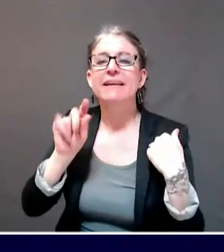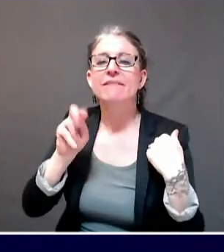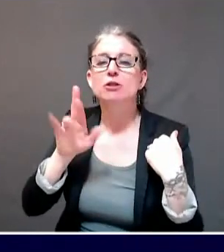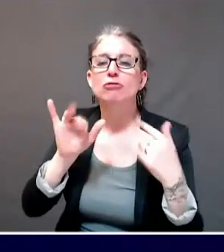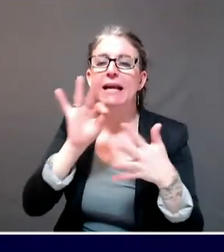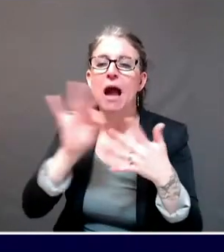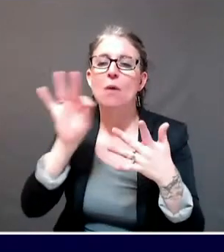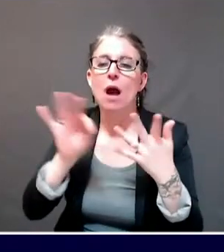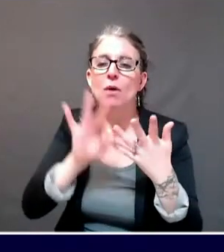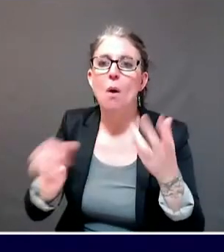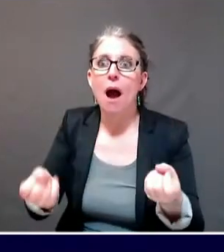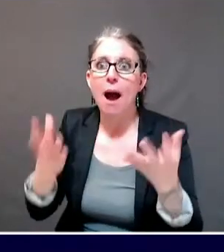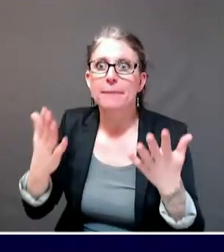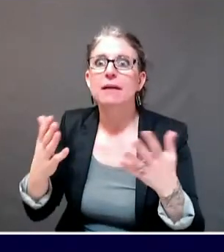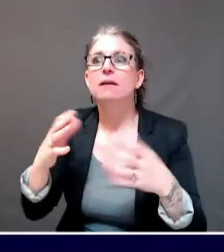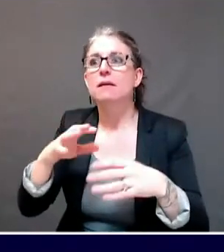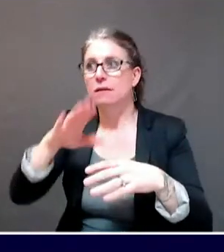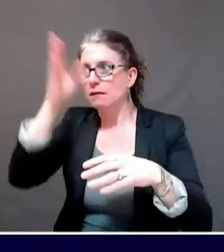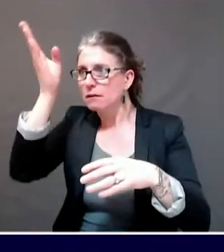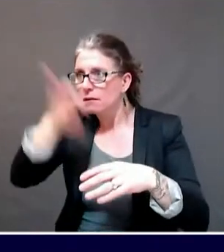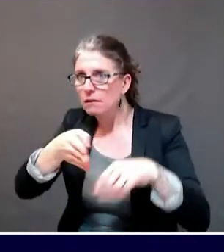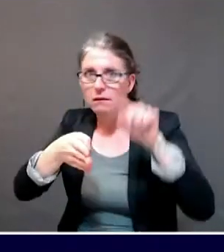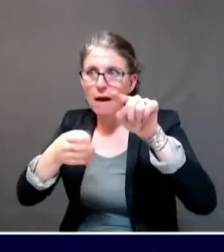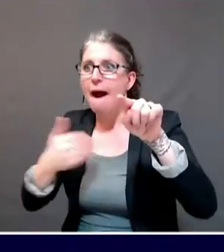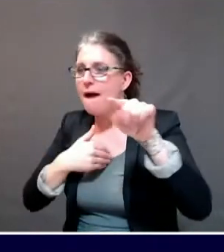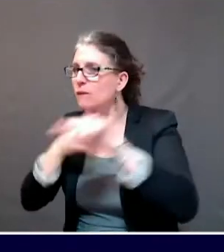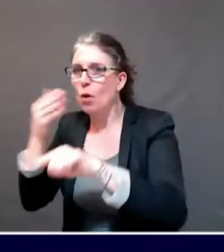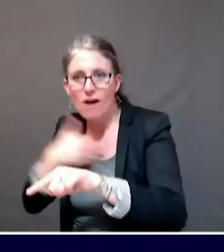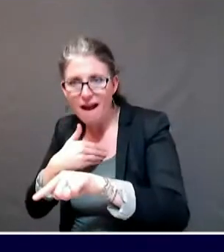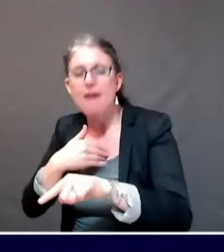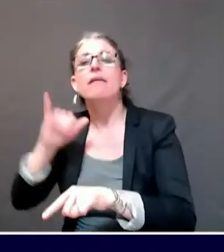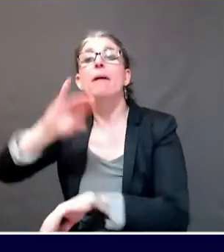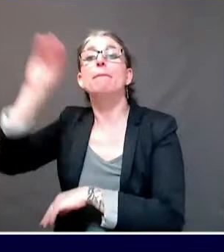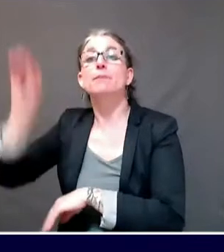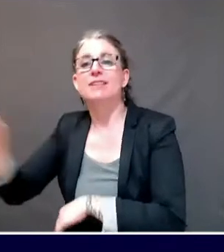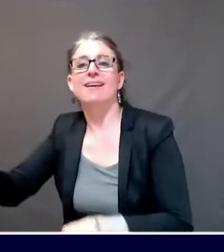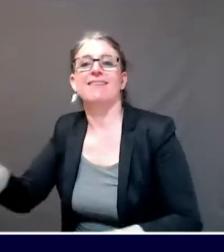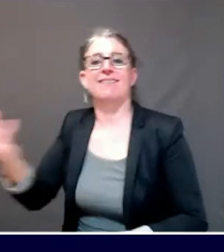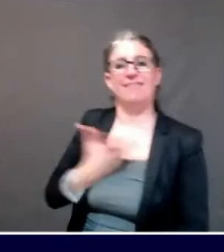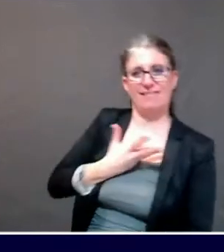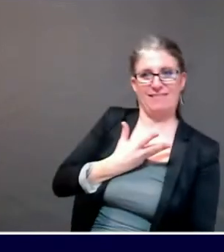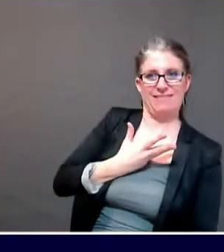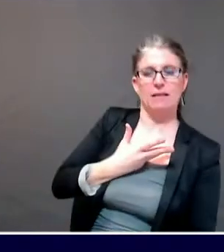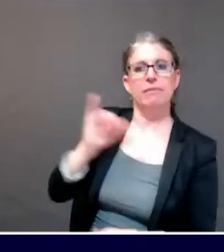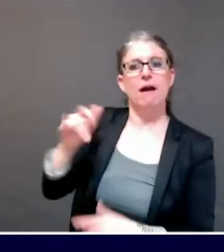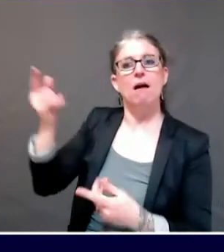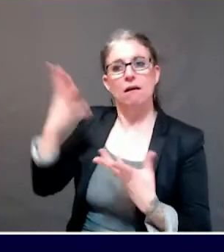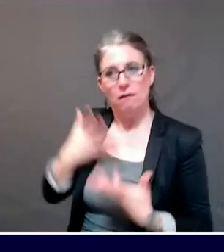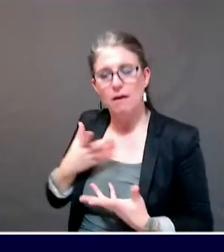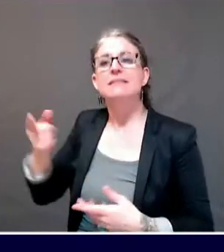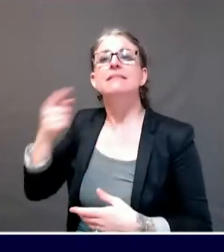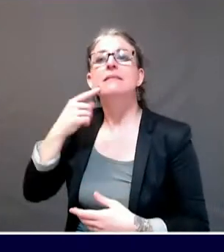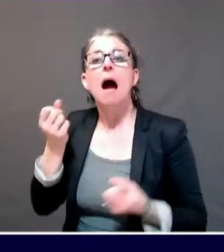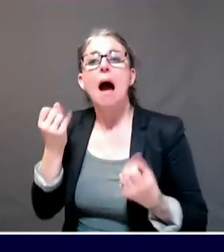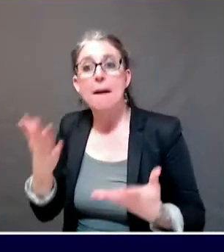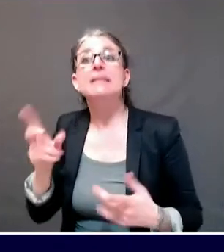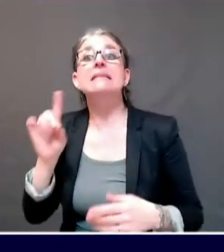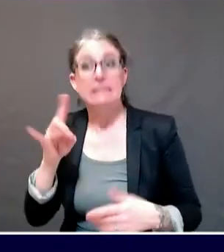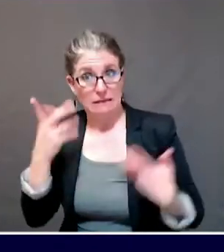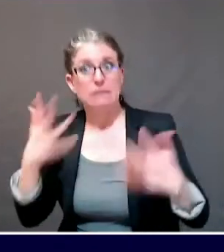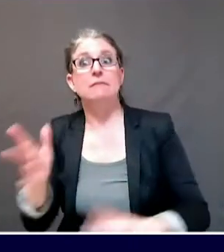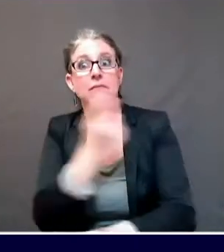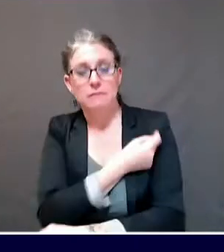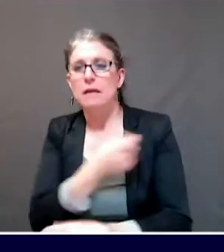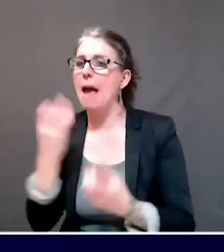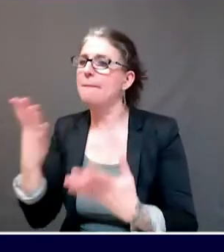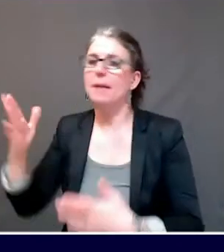more the hospitals and clinics would have. And those numbers come from my conversations and my discussions with the medical officers